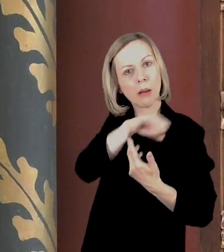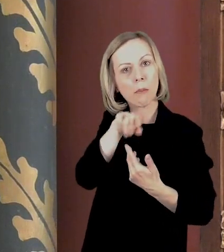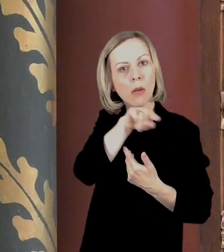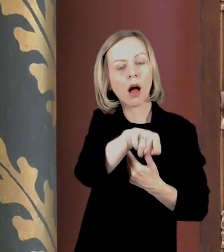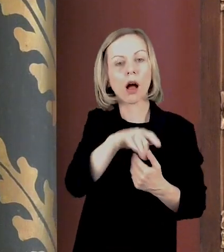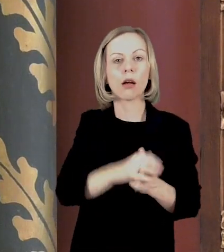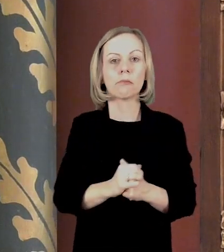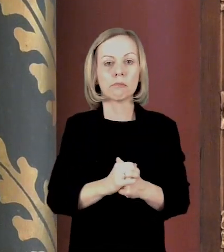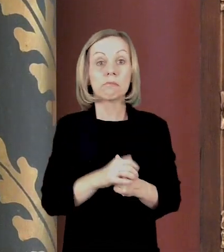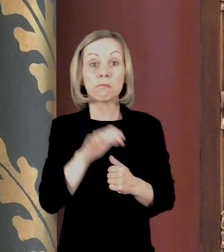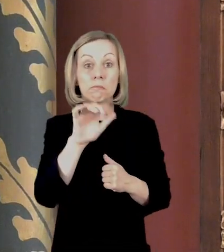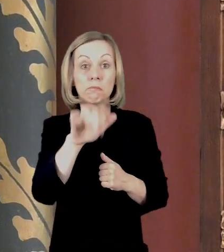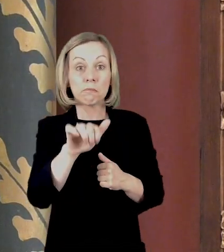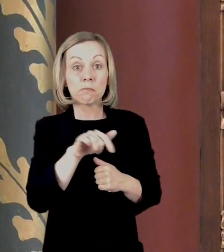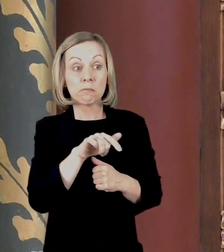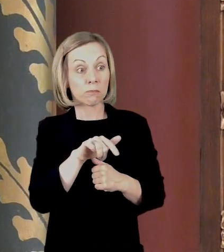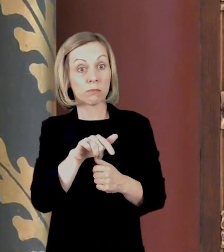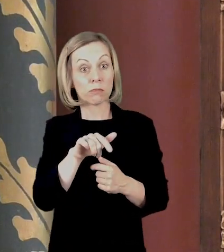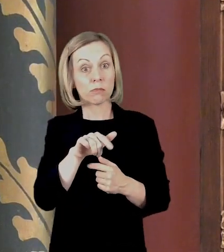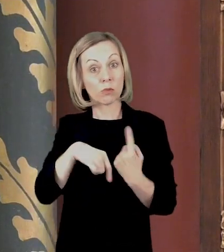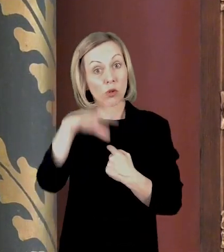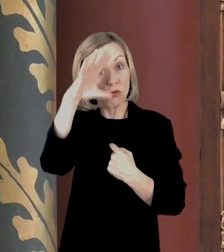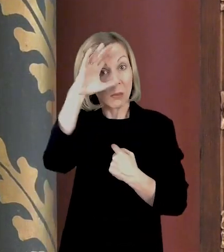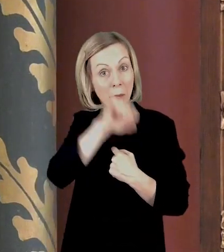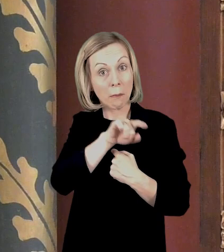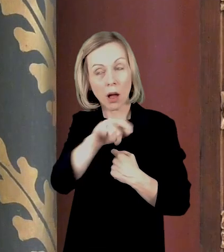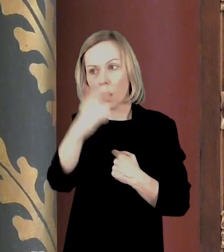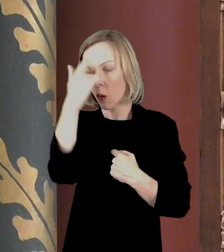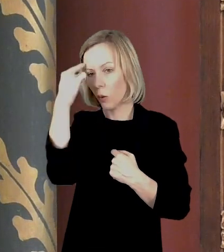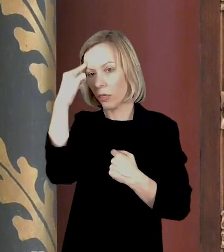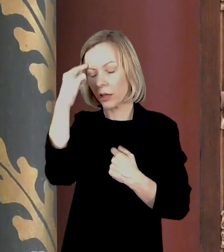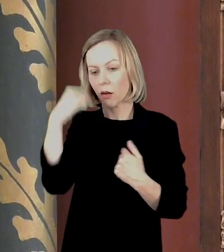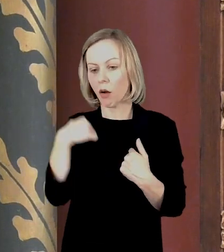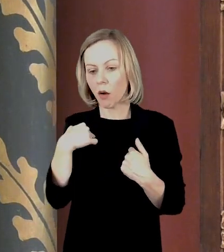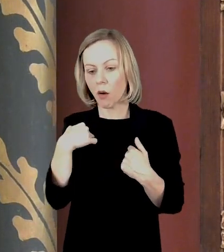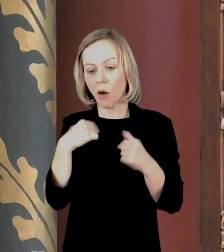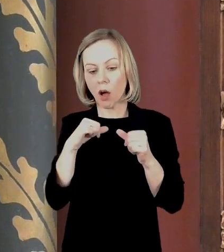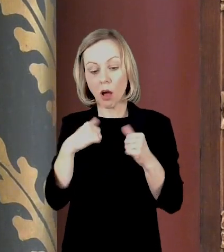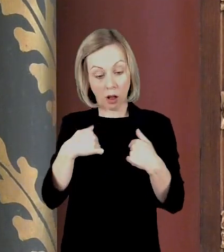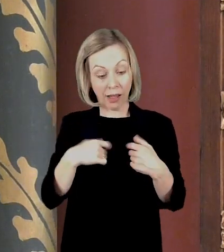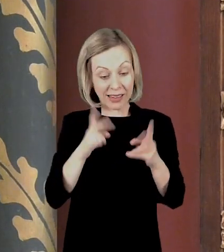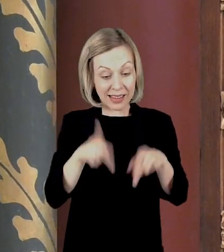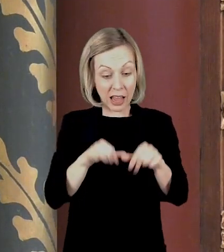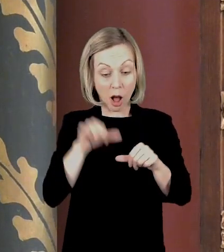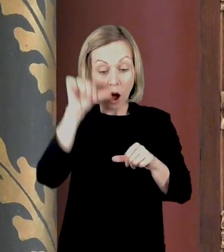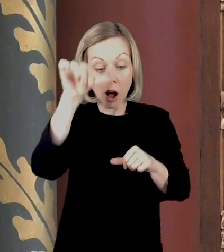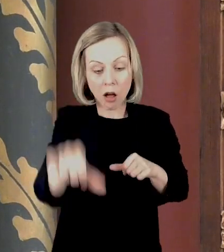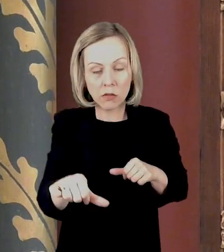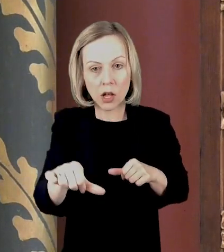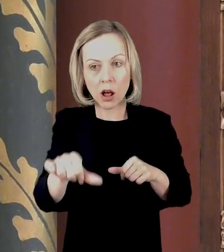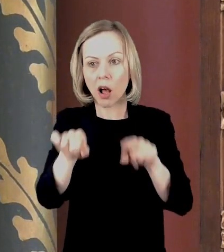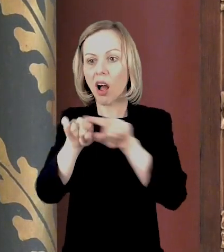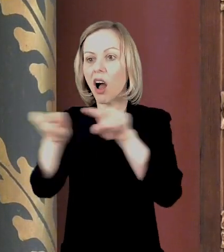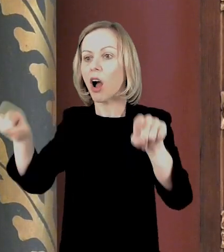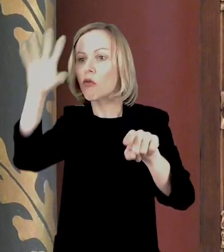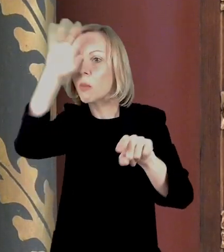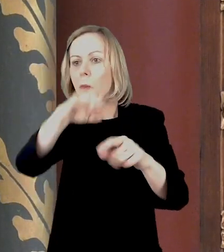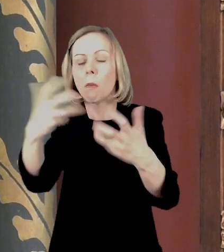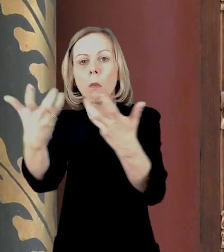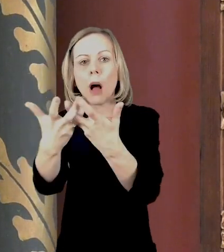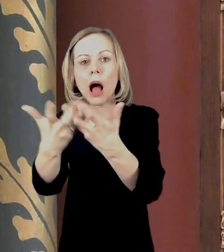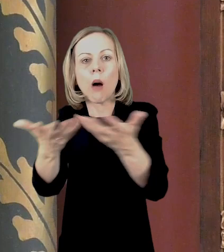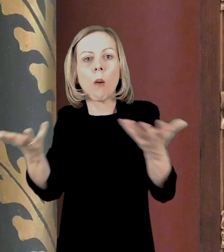Remembering and forming a memory or an idea of what will survive us and outlive us in the minds of others is a